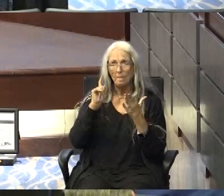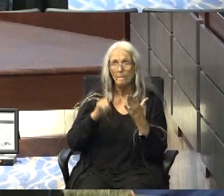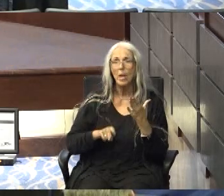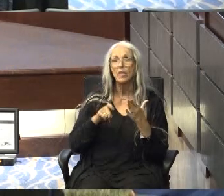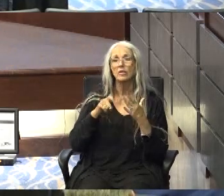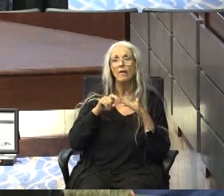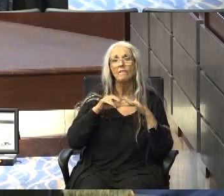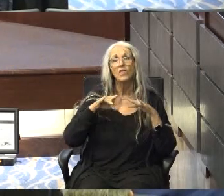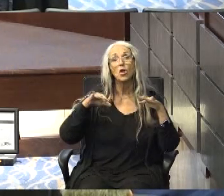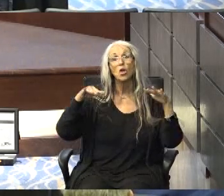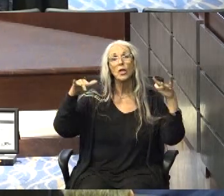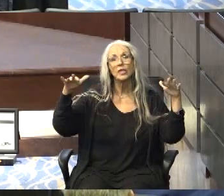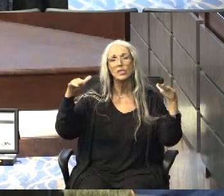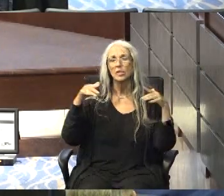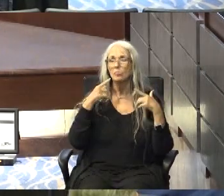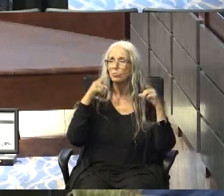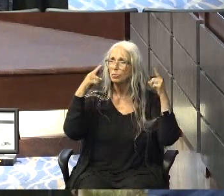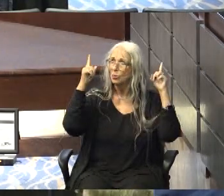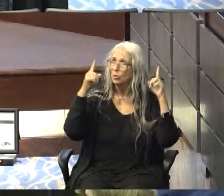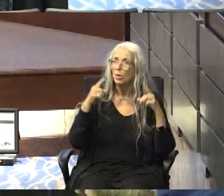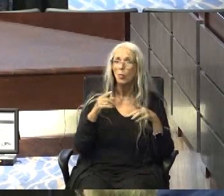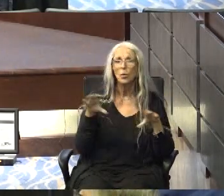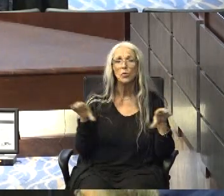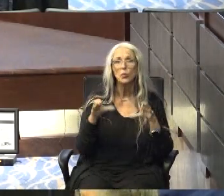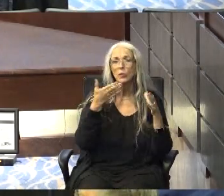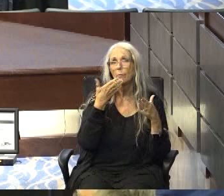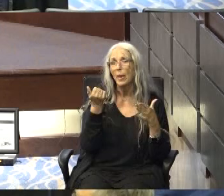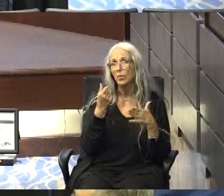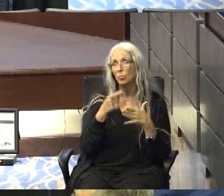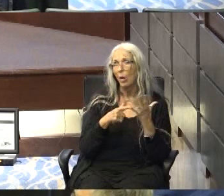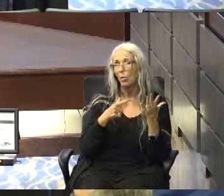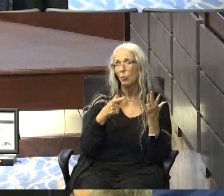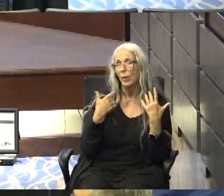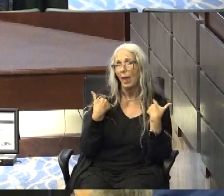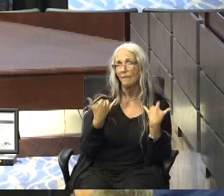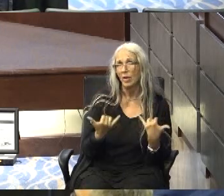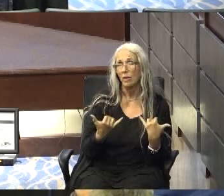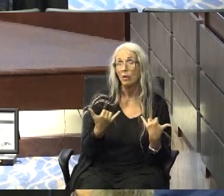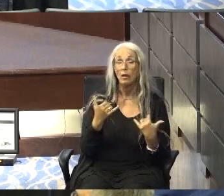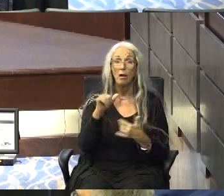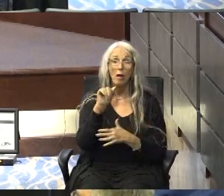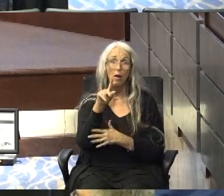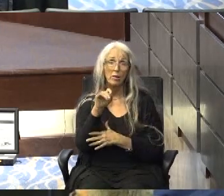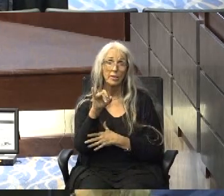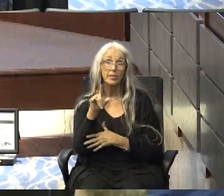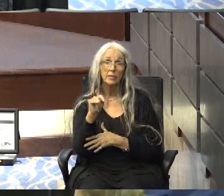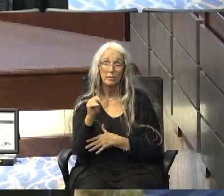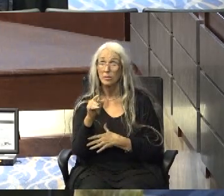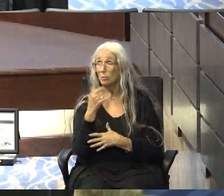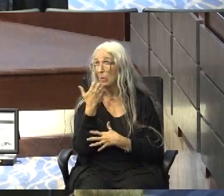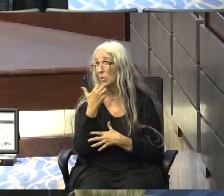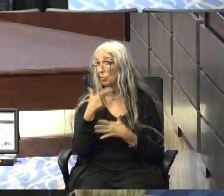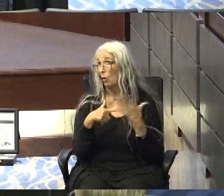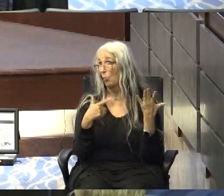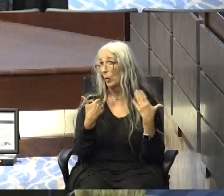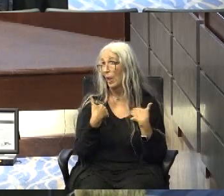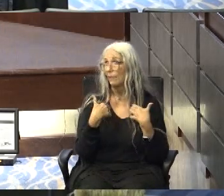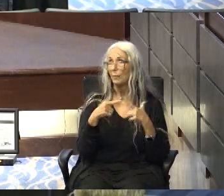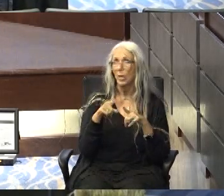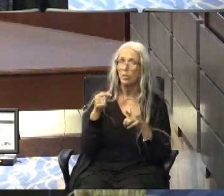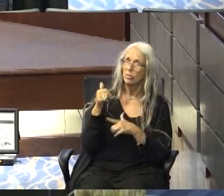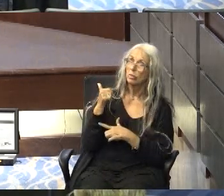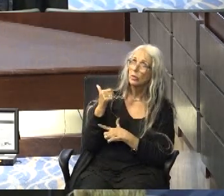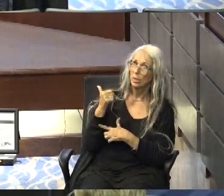And we're doing the best we can right now with what we have. And our artists are amazing that we have. But this would